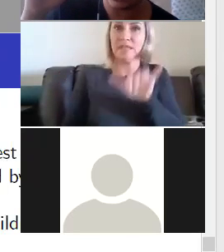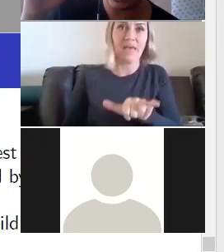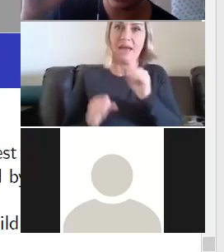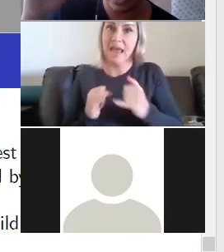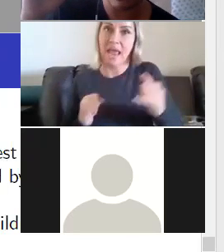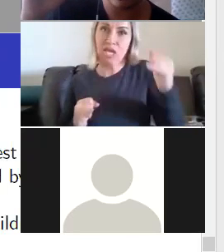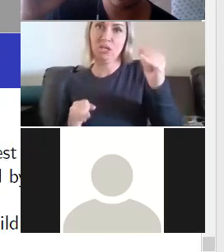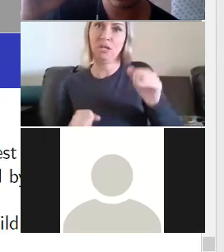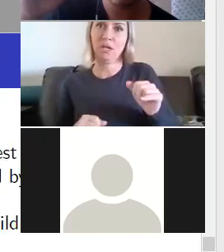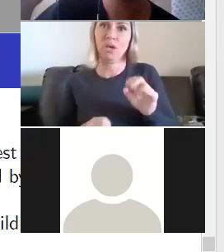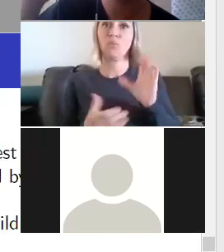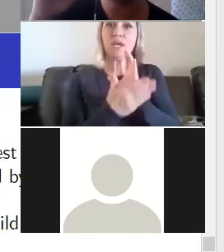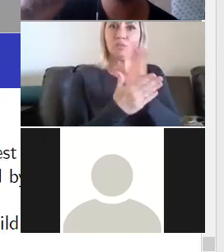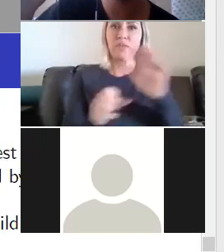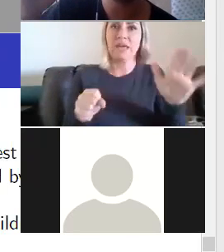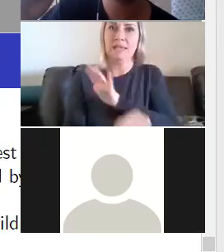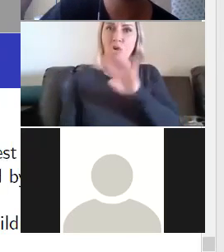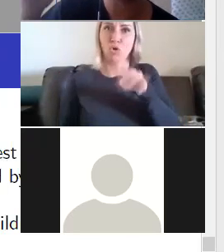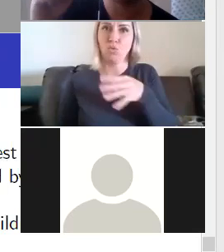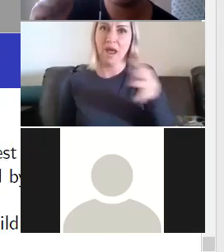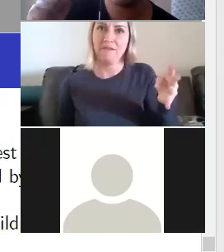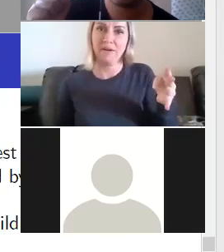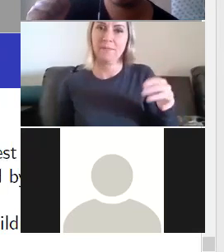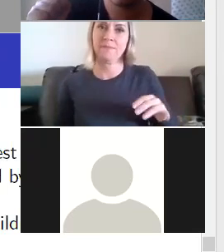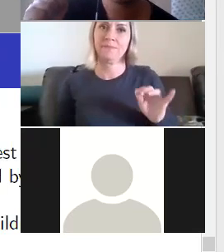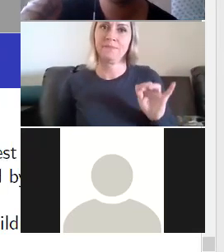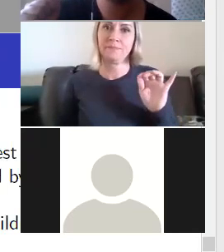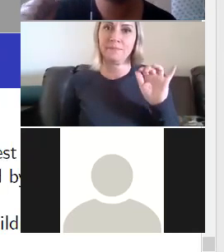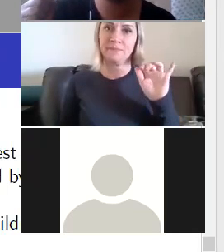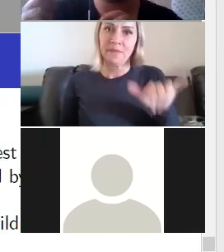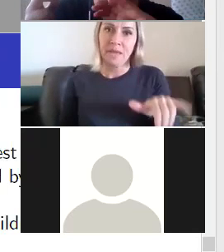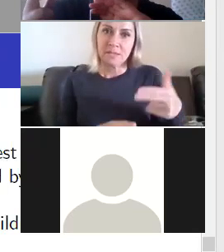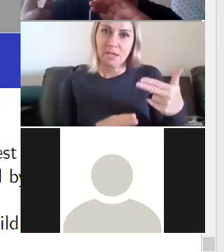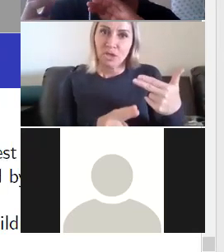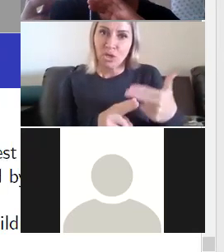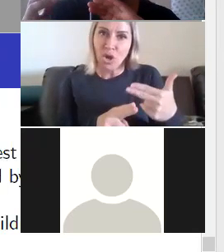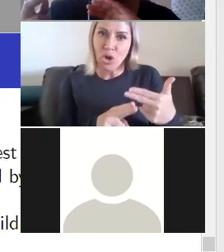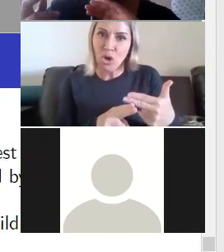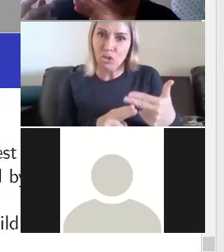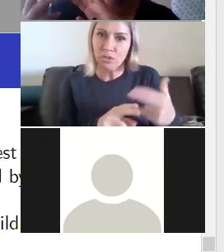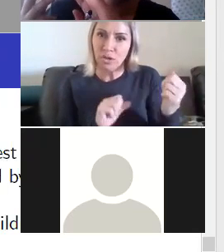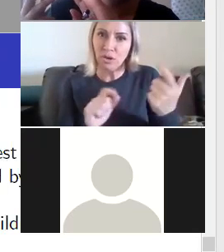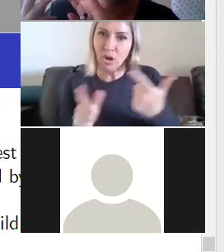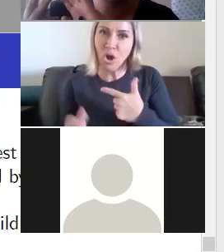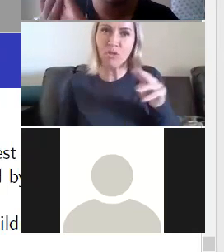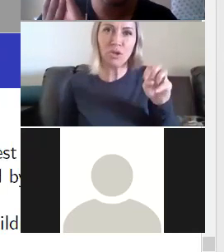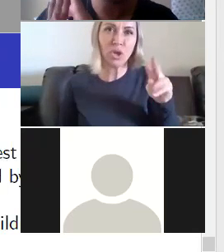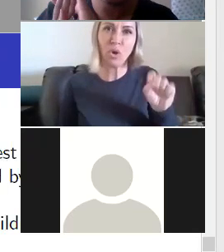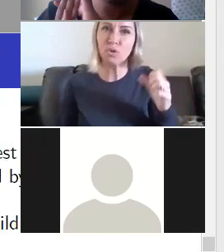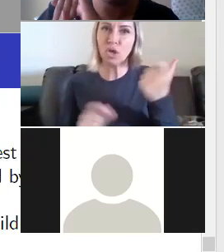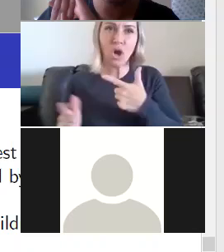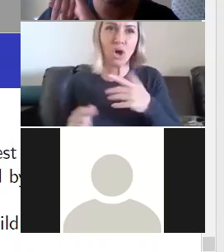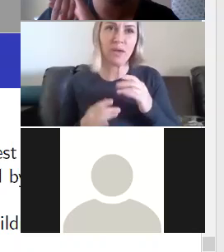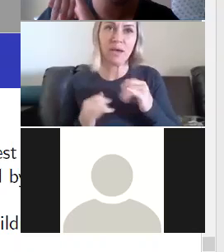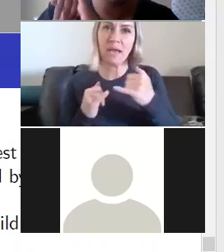explore this entire graph, that is considered as a back edge. So all the nodes, all the edges that we require